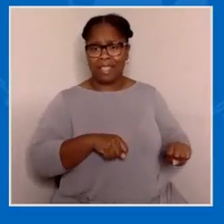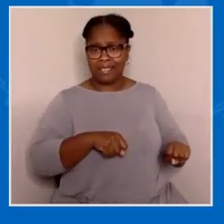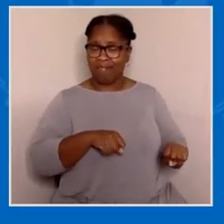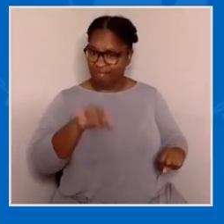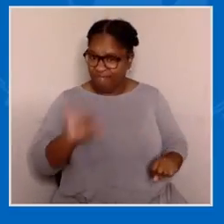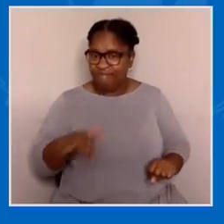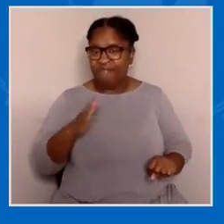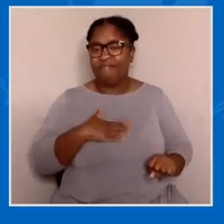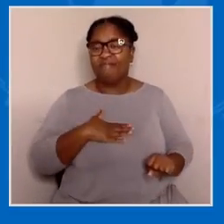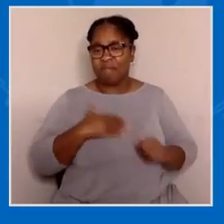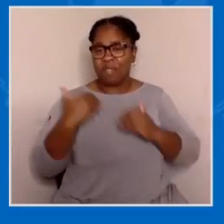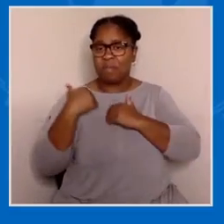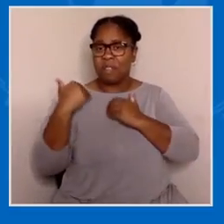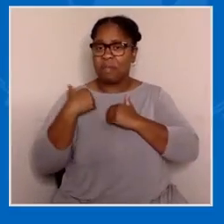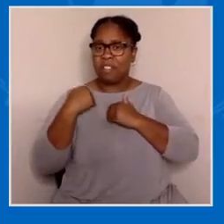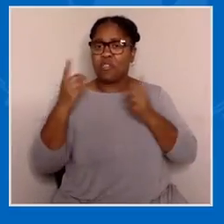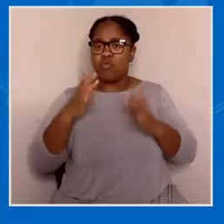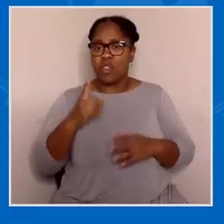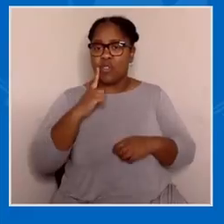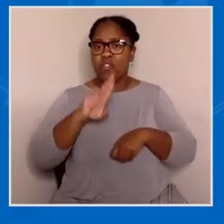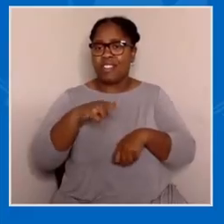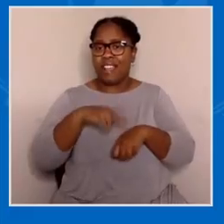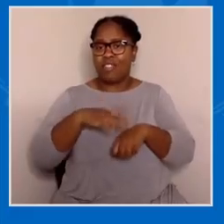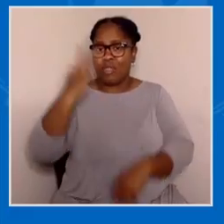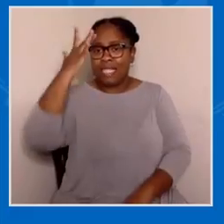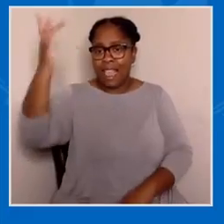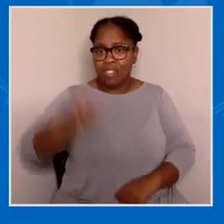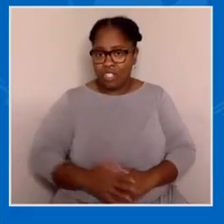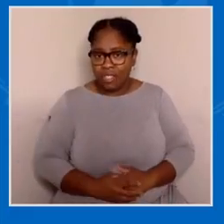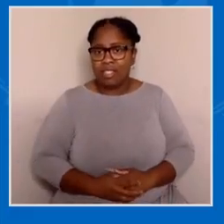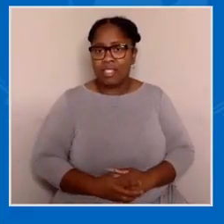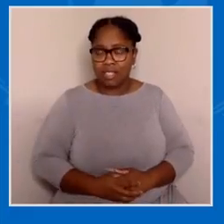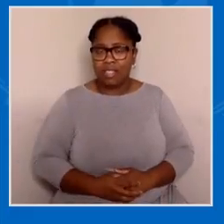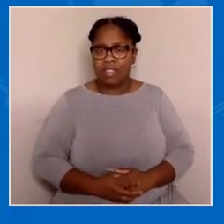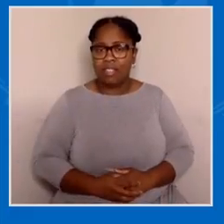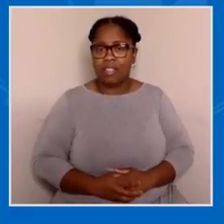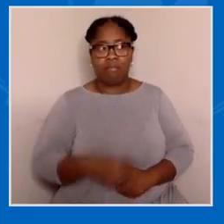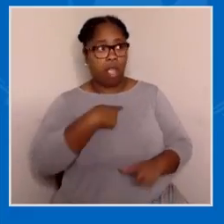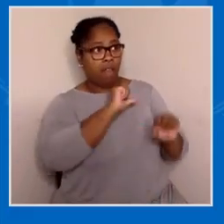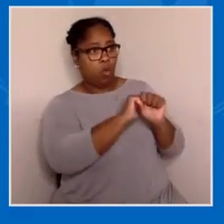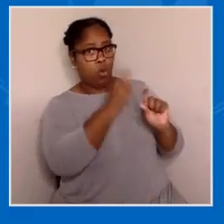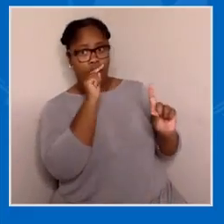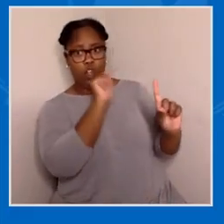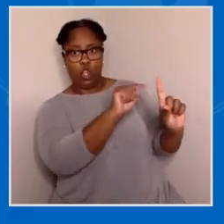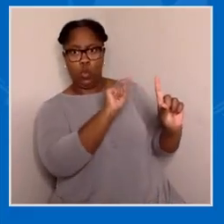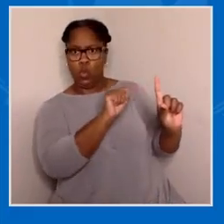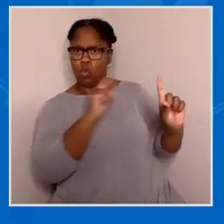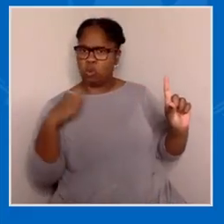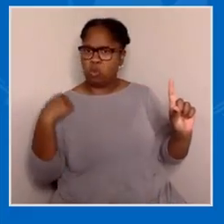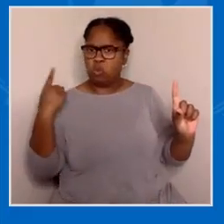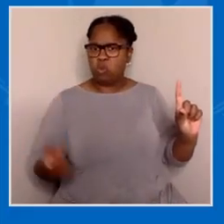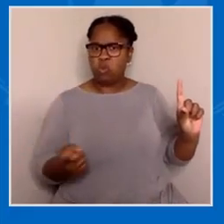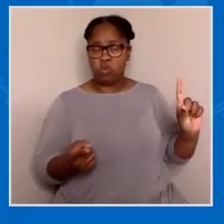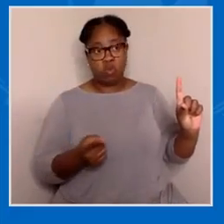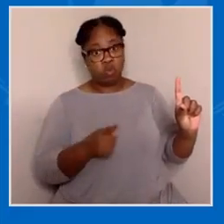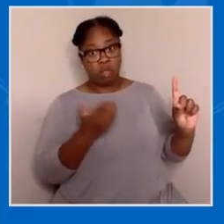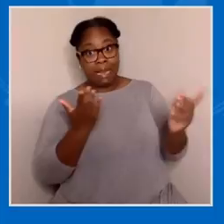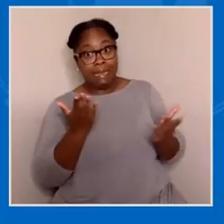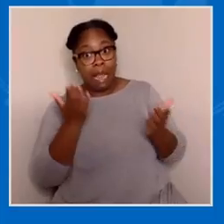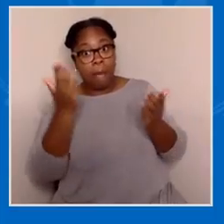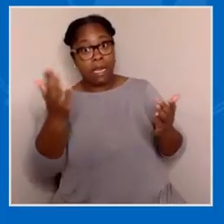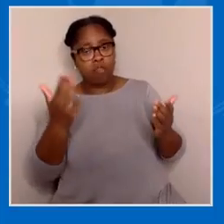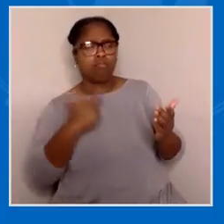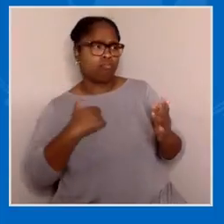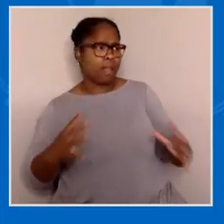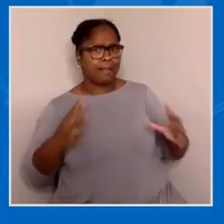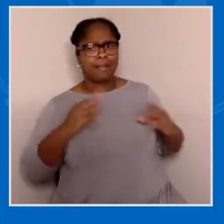of National Intelligence. I've worked for you for a long time, and I accept this nomination knowing that you